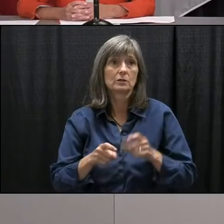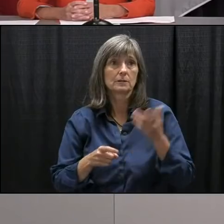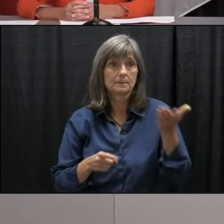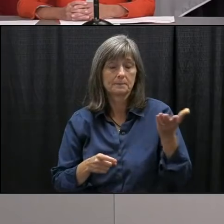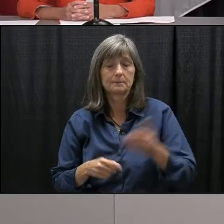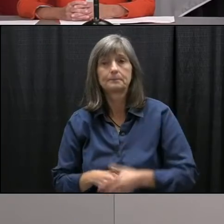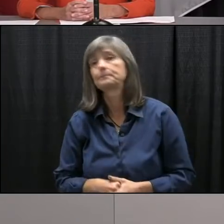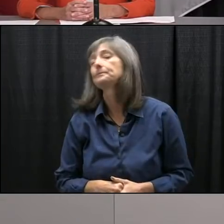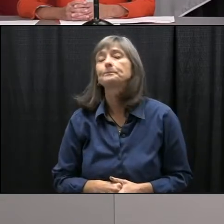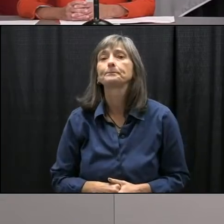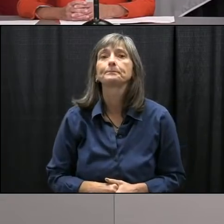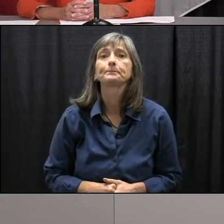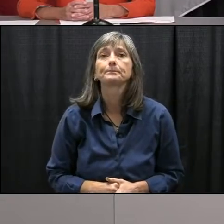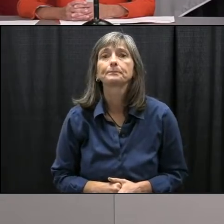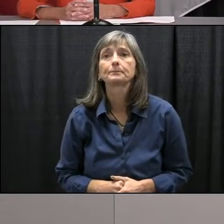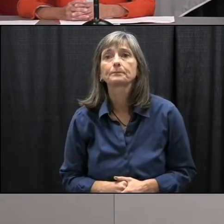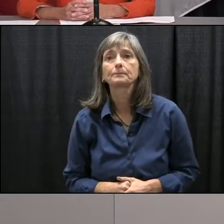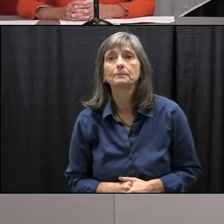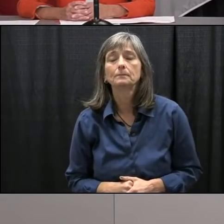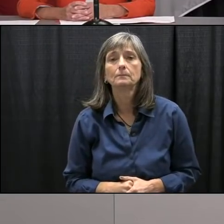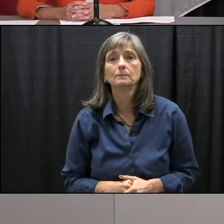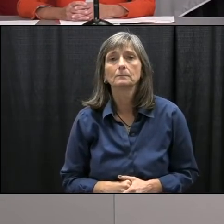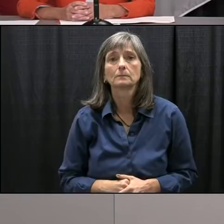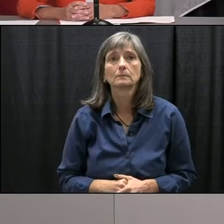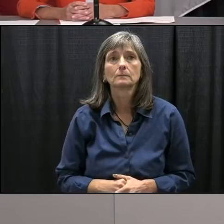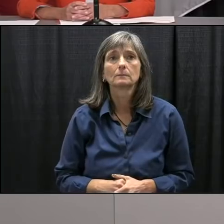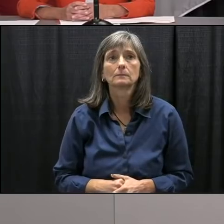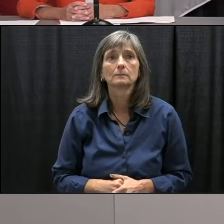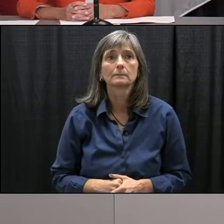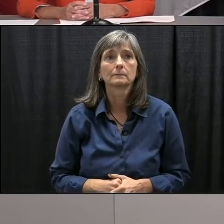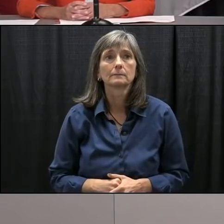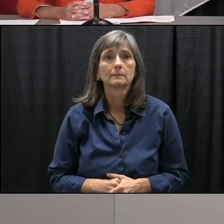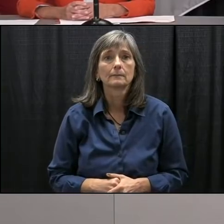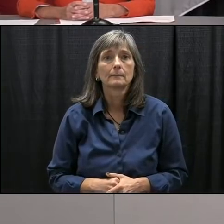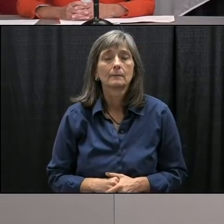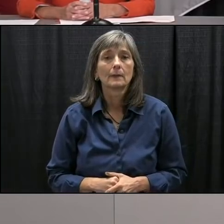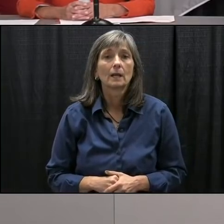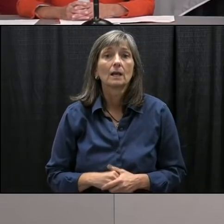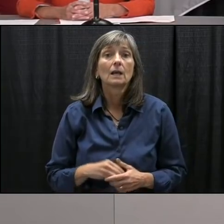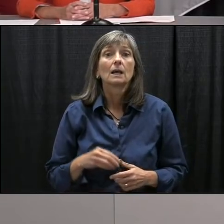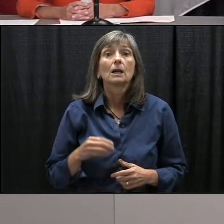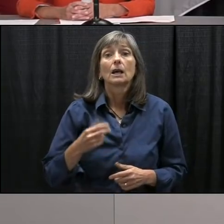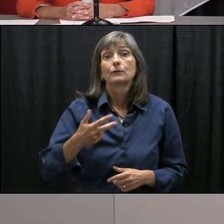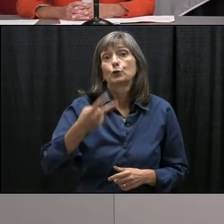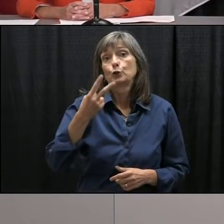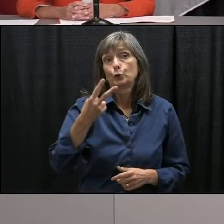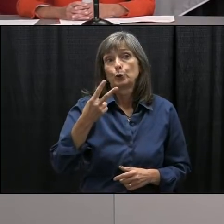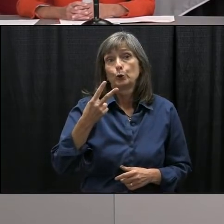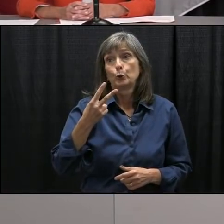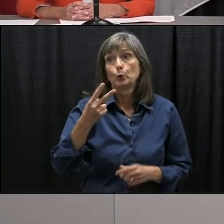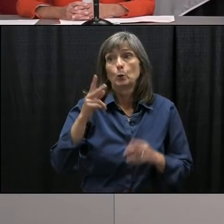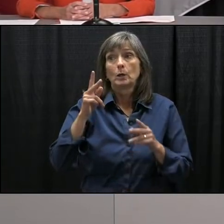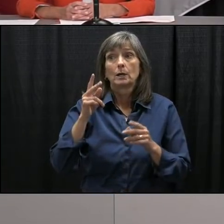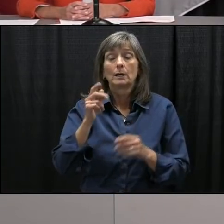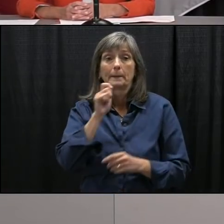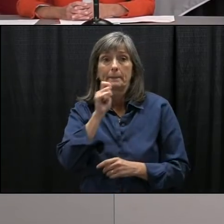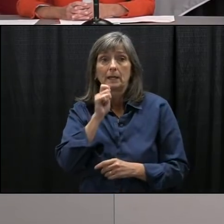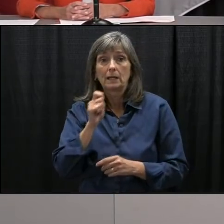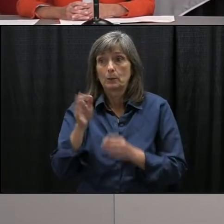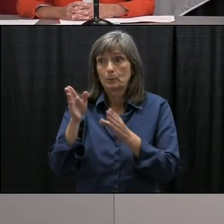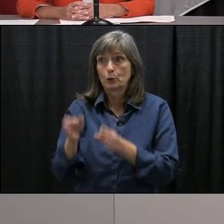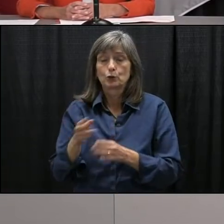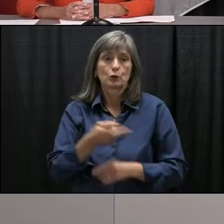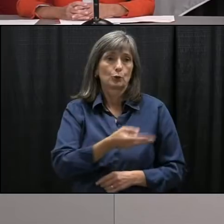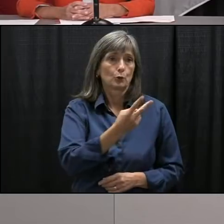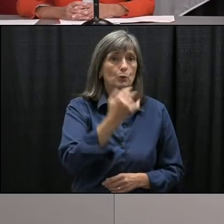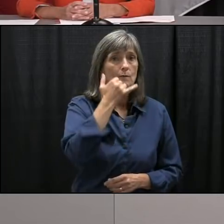moderate the media questions, please. Thank you, Minister. For the benefit of our speakers, we have 2 media in person and 2 joining by phone.